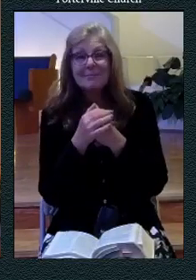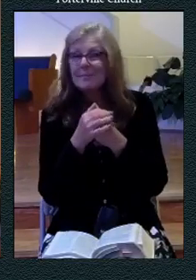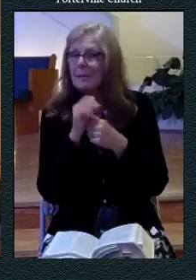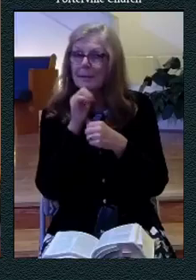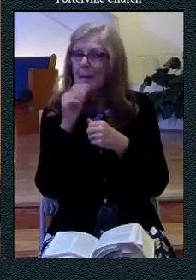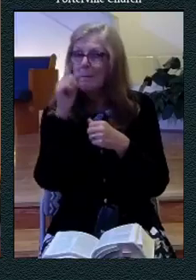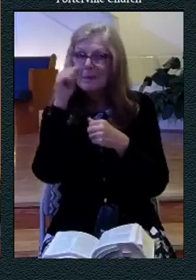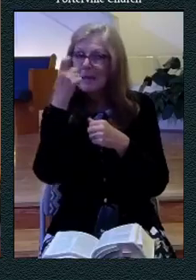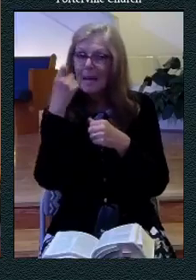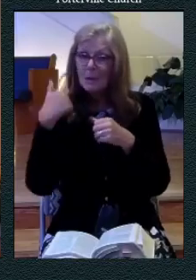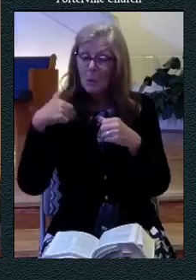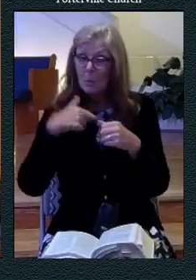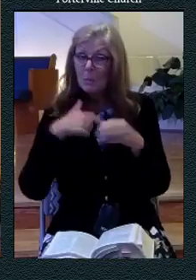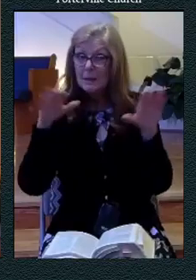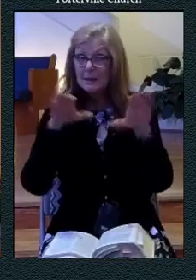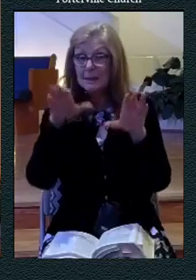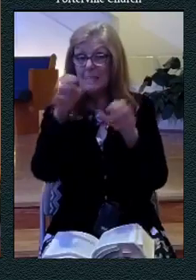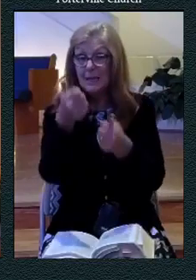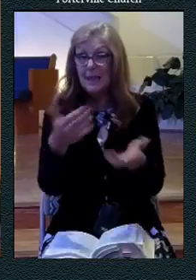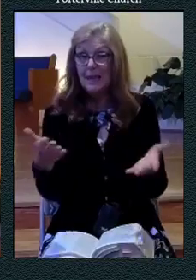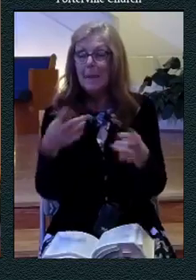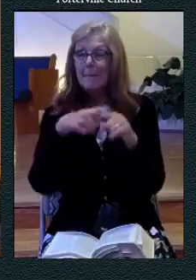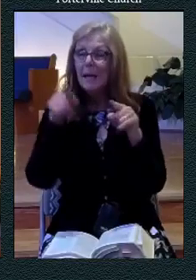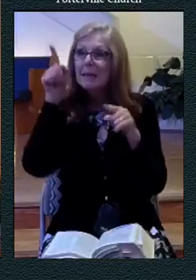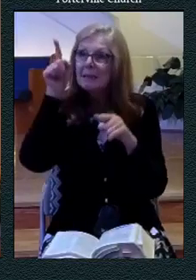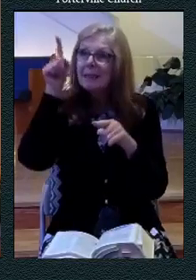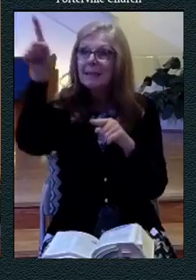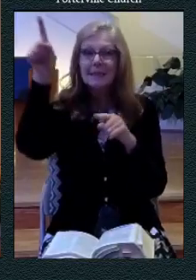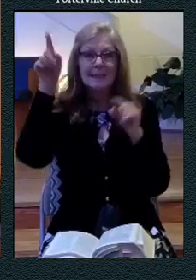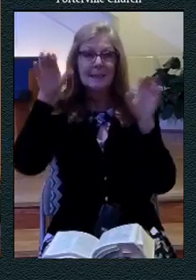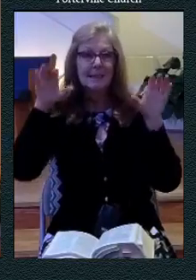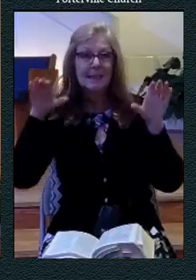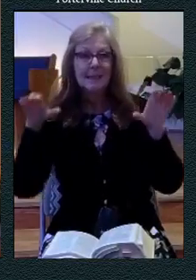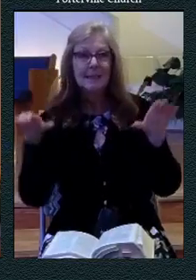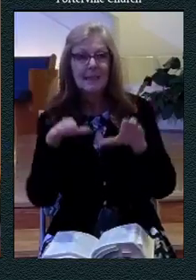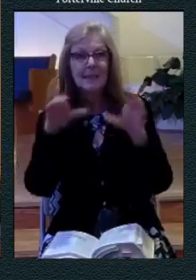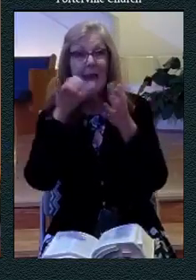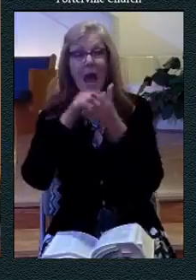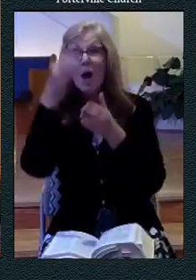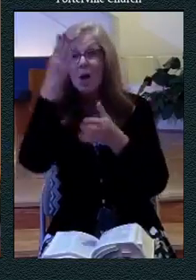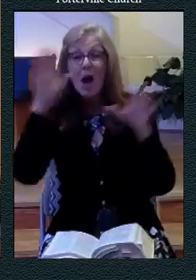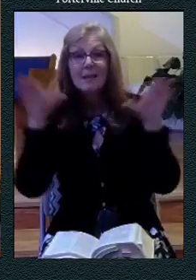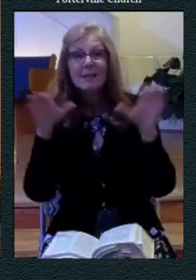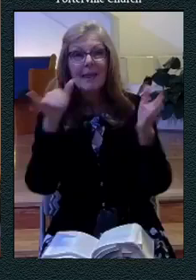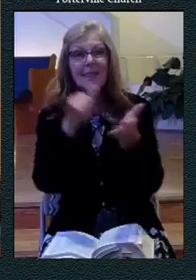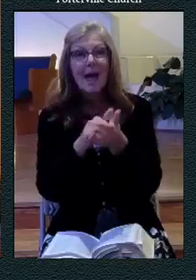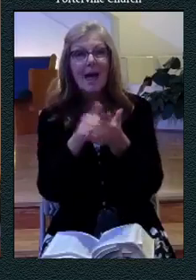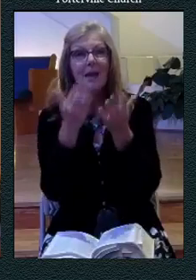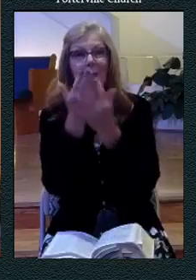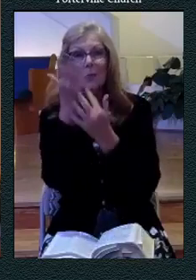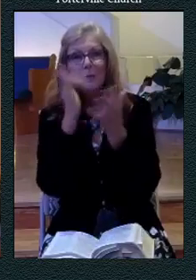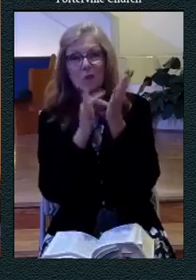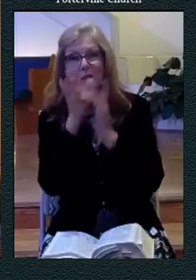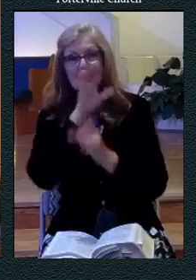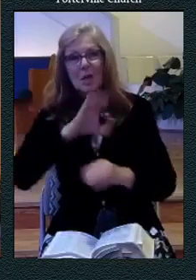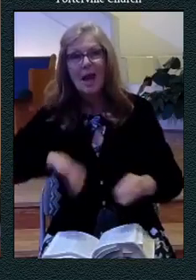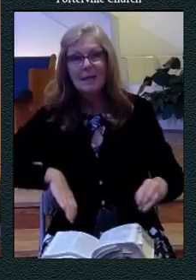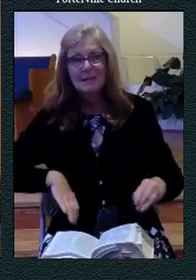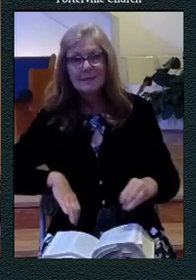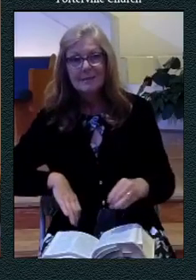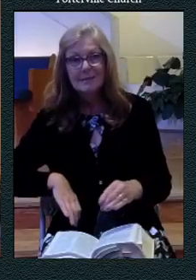anything, but because he acted and he moved on our behalf.